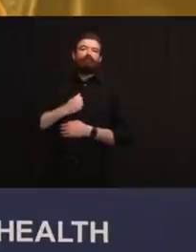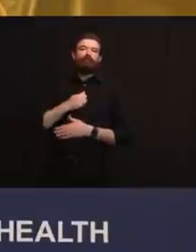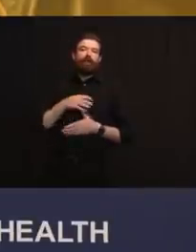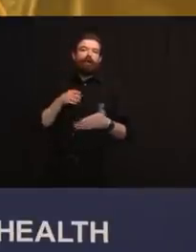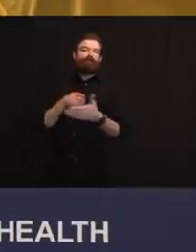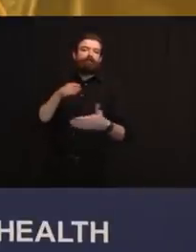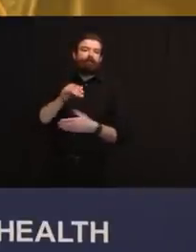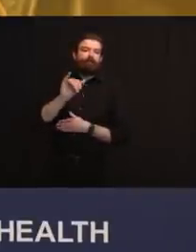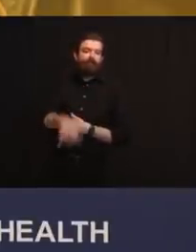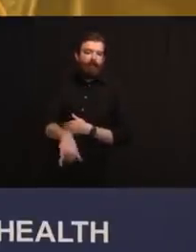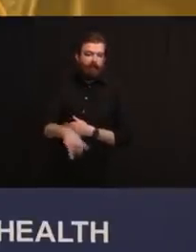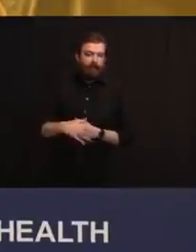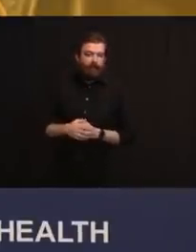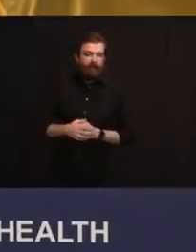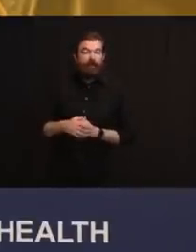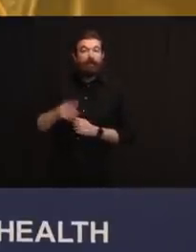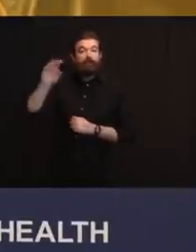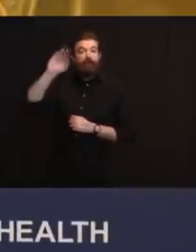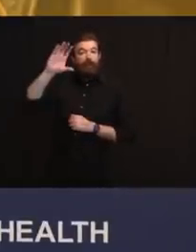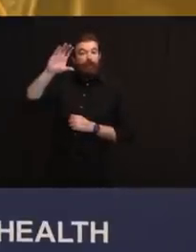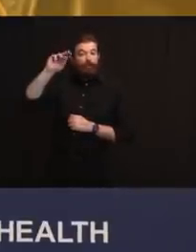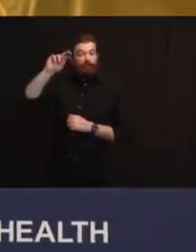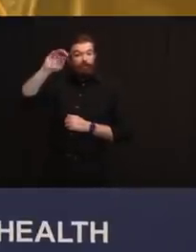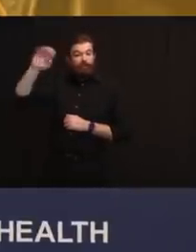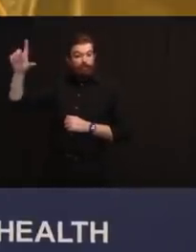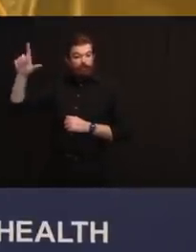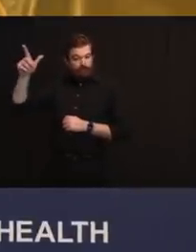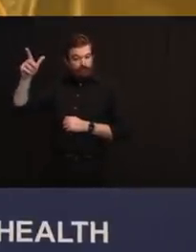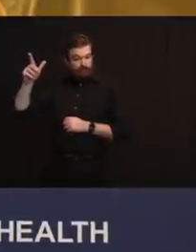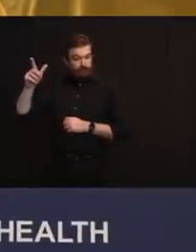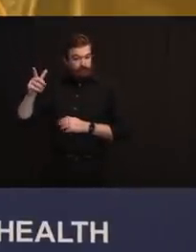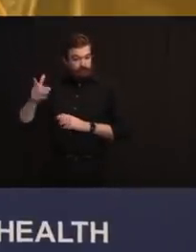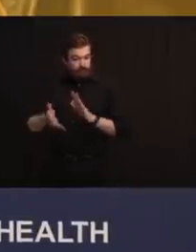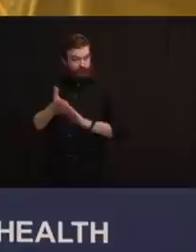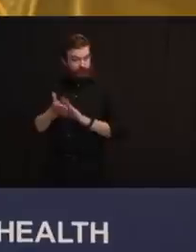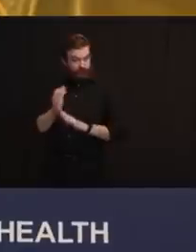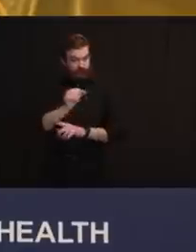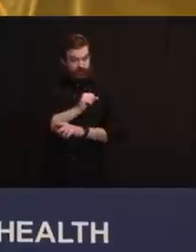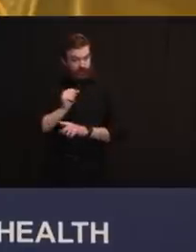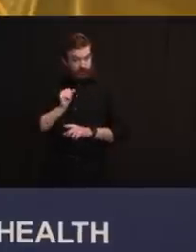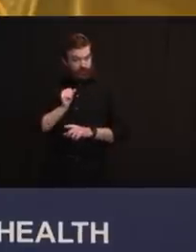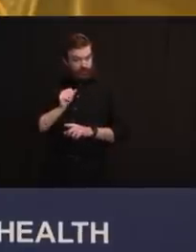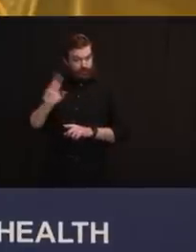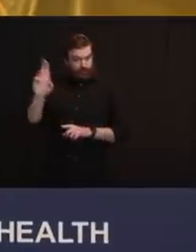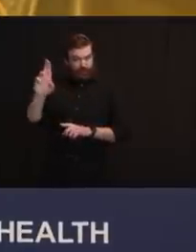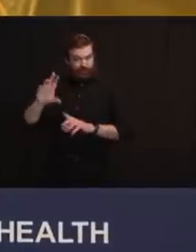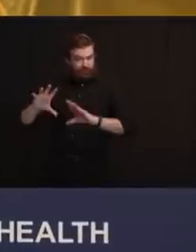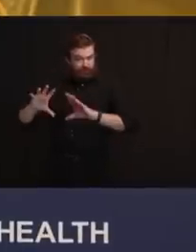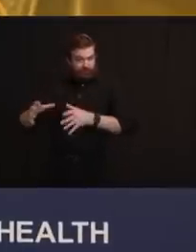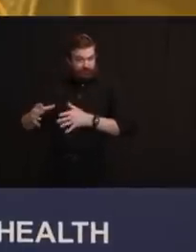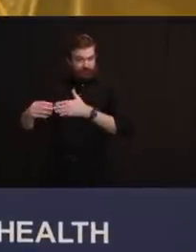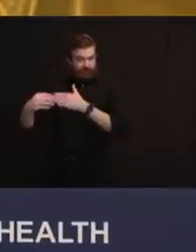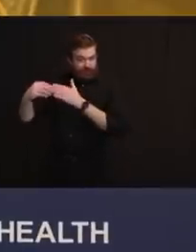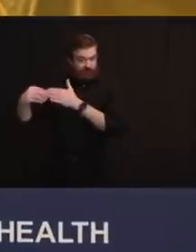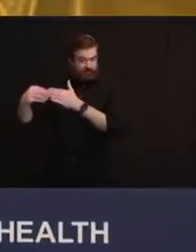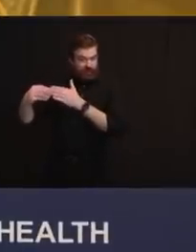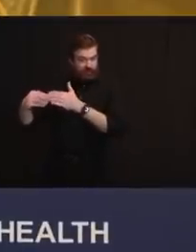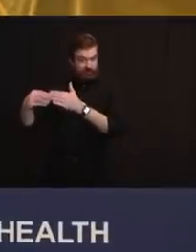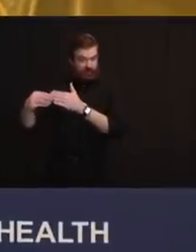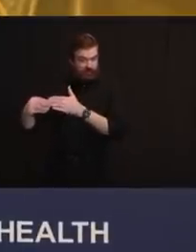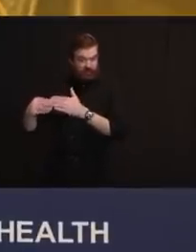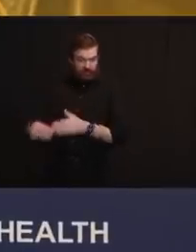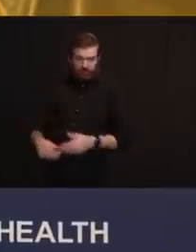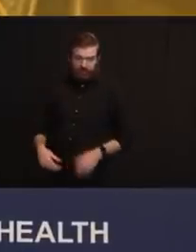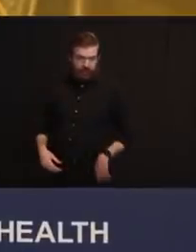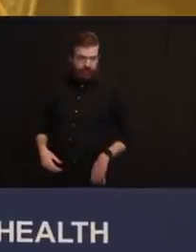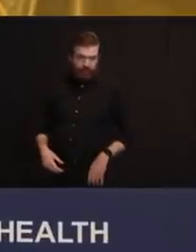Senate Republican caucus. It's just clear as day, and it shouldn't be partisan.